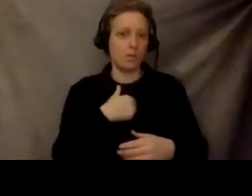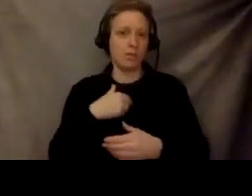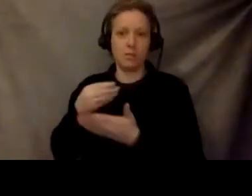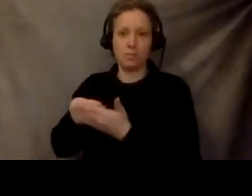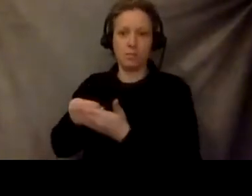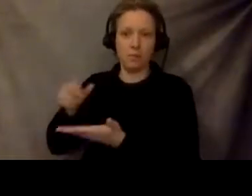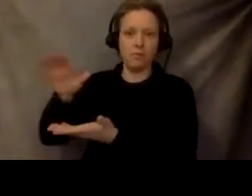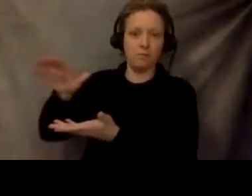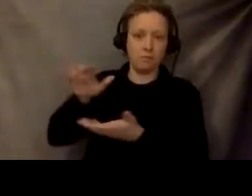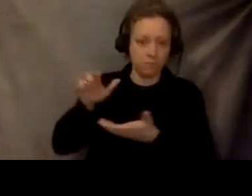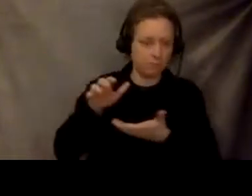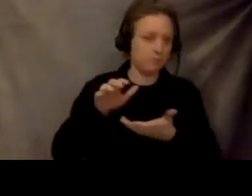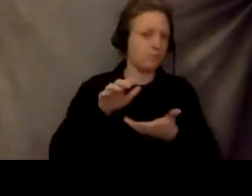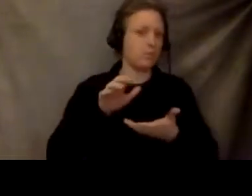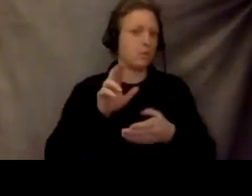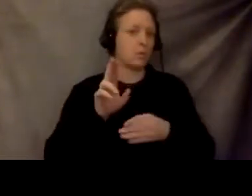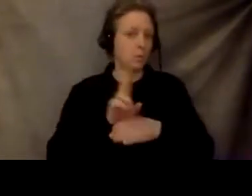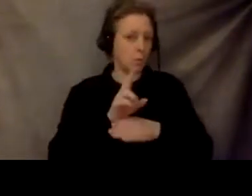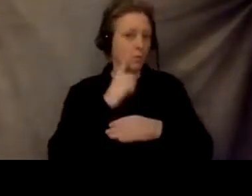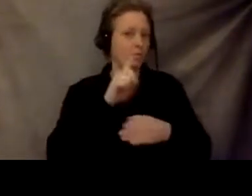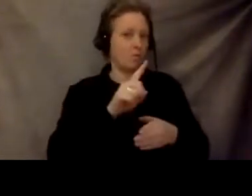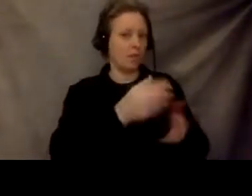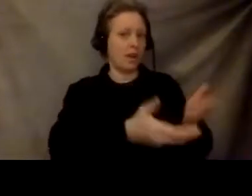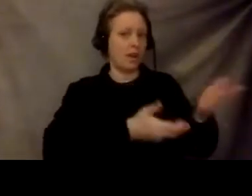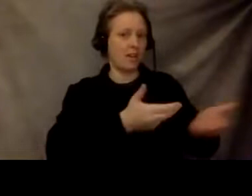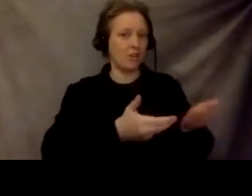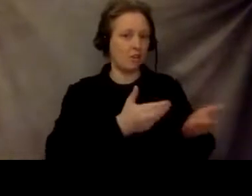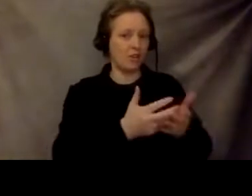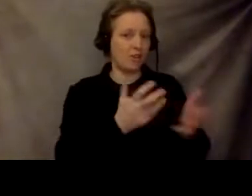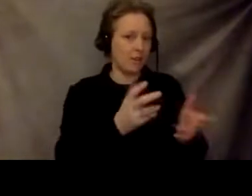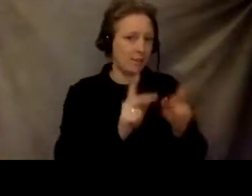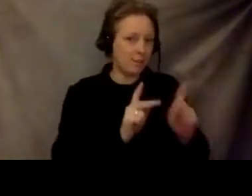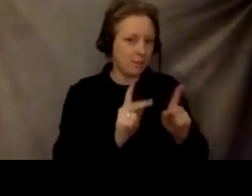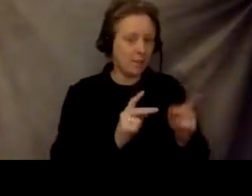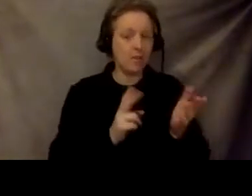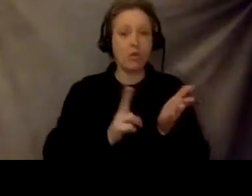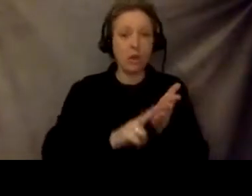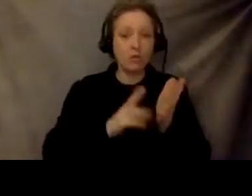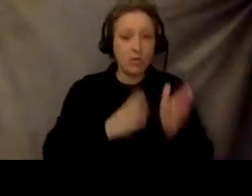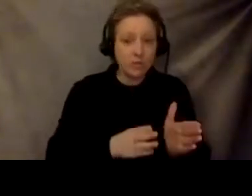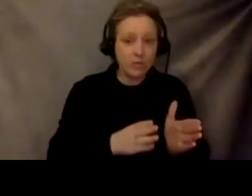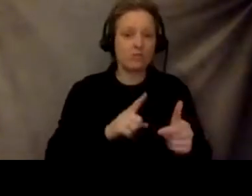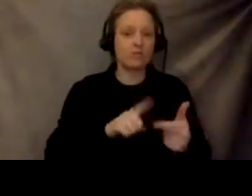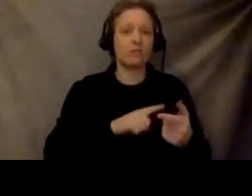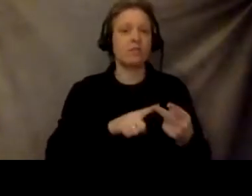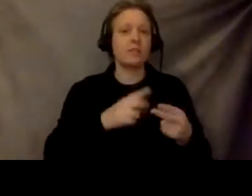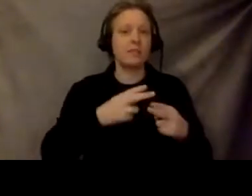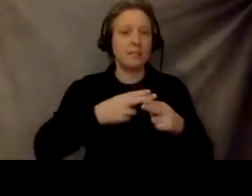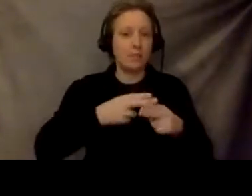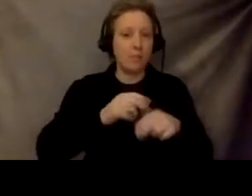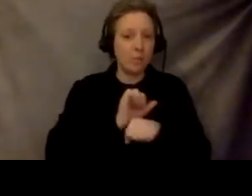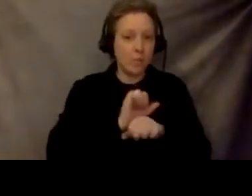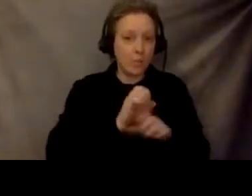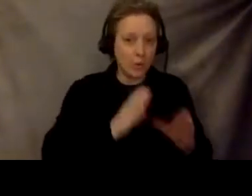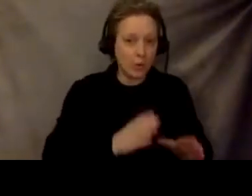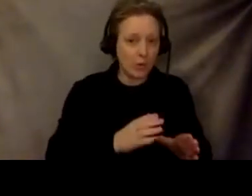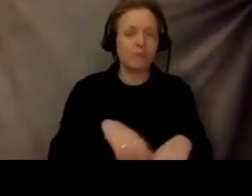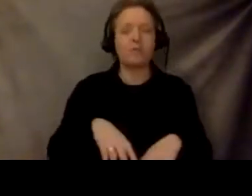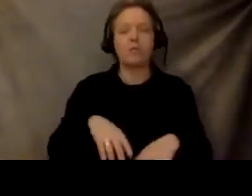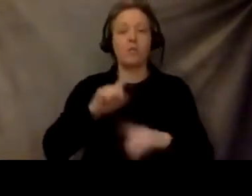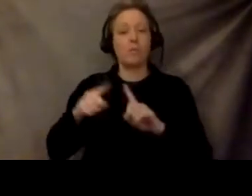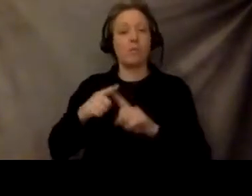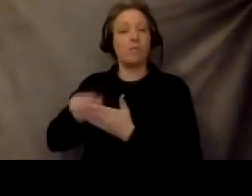contractors. I don't know what it's going to look like when that money disappears. It's going to be different. So then if